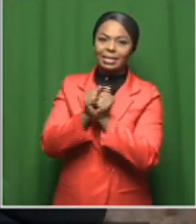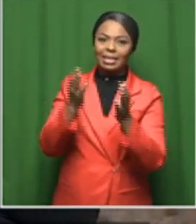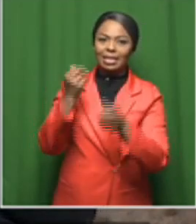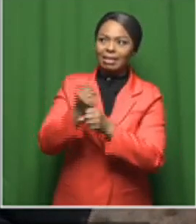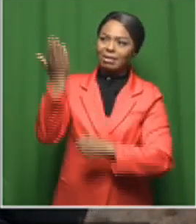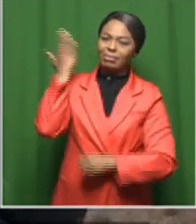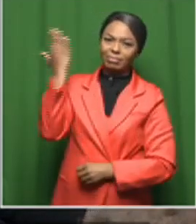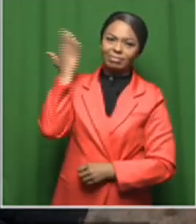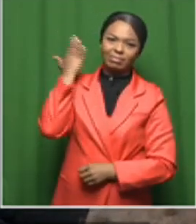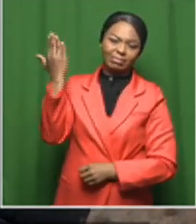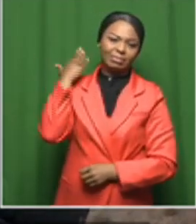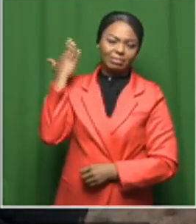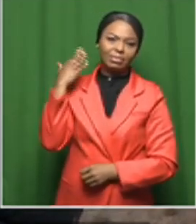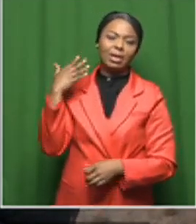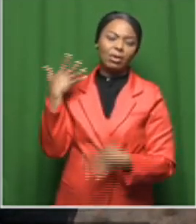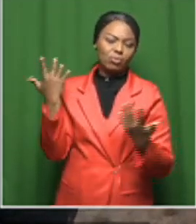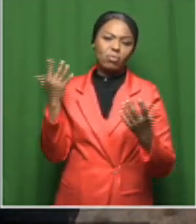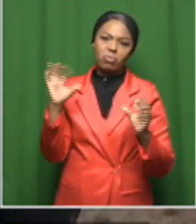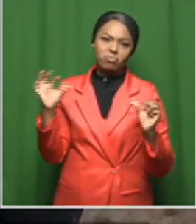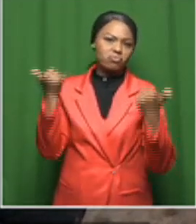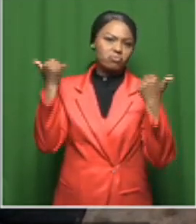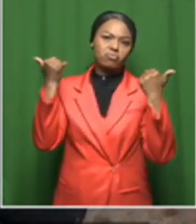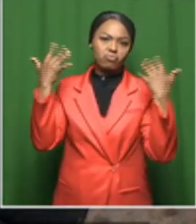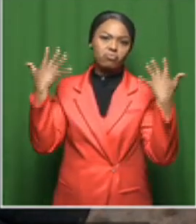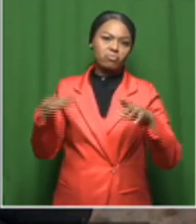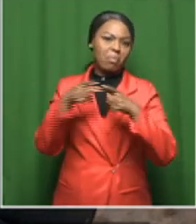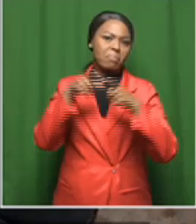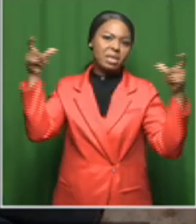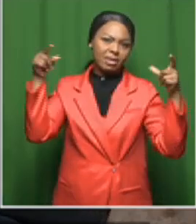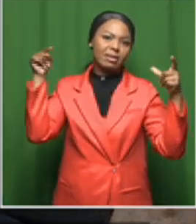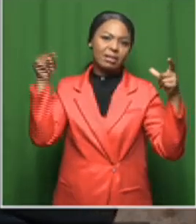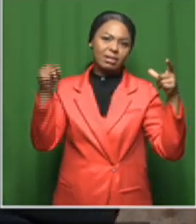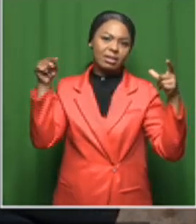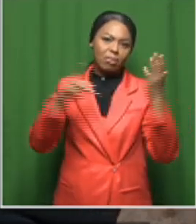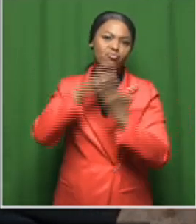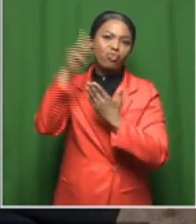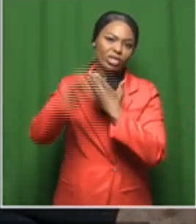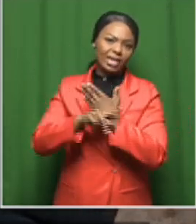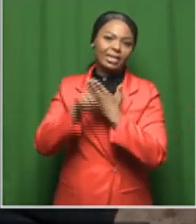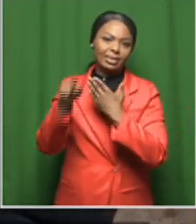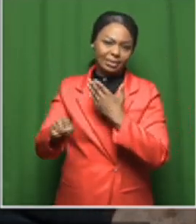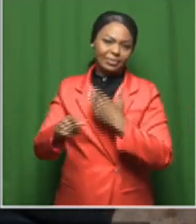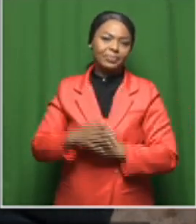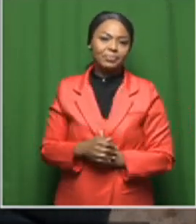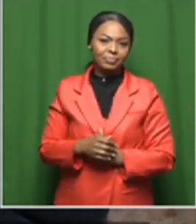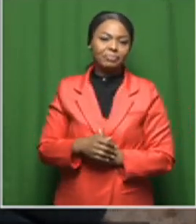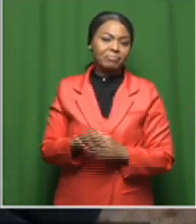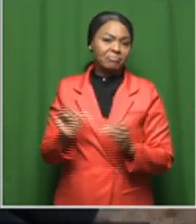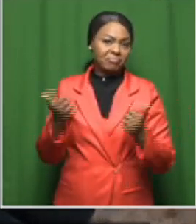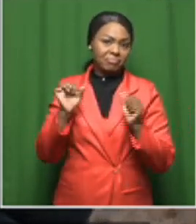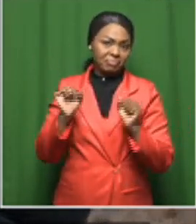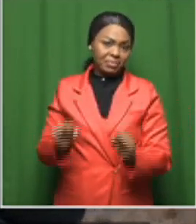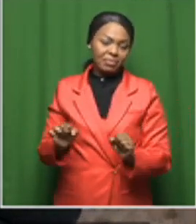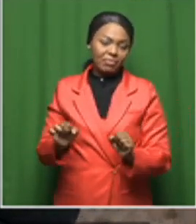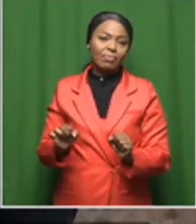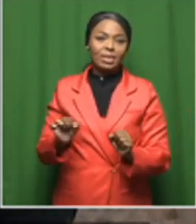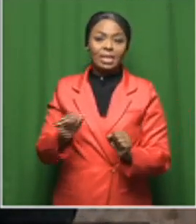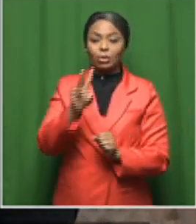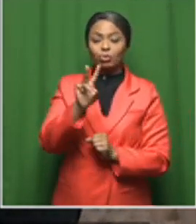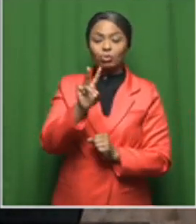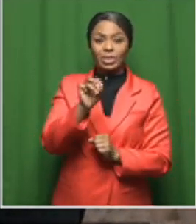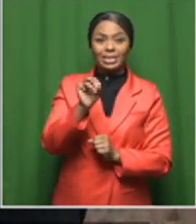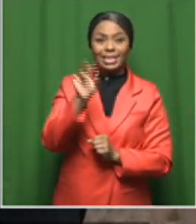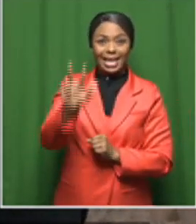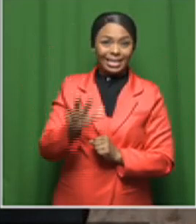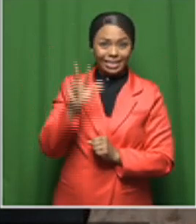very ambitious project, and we are really excited to be here now. When we launched Meerkat in